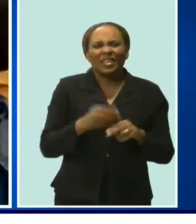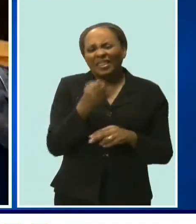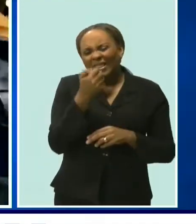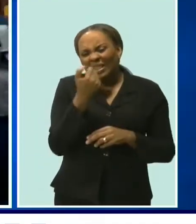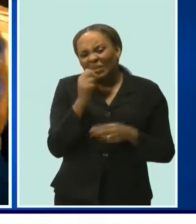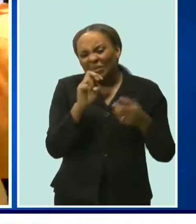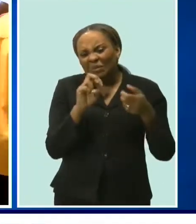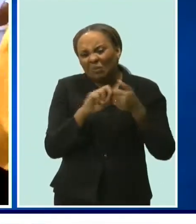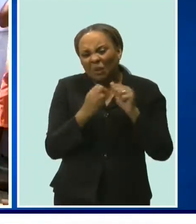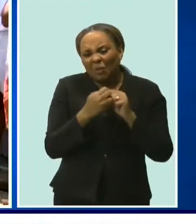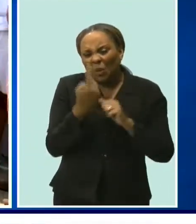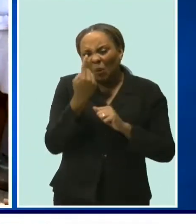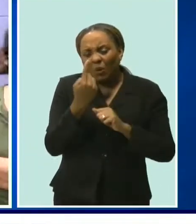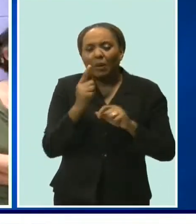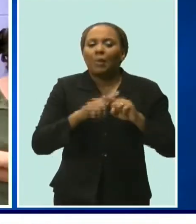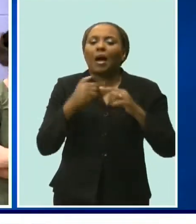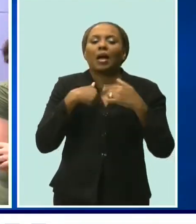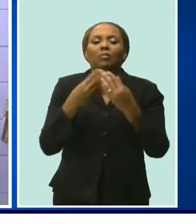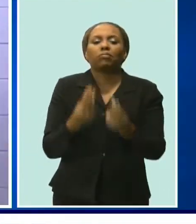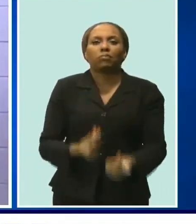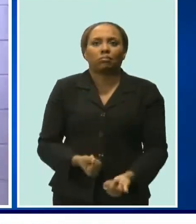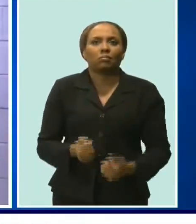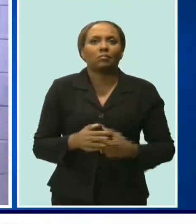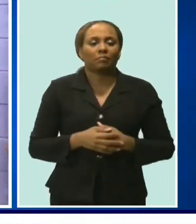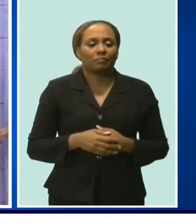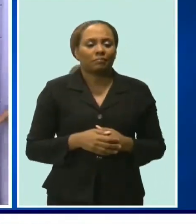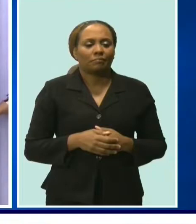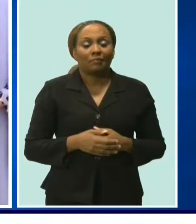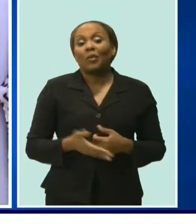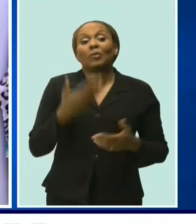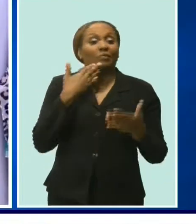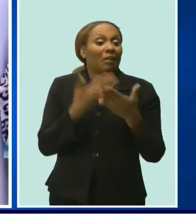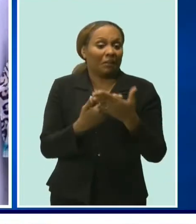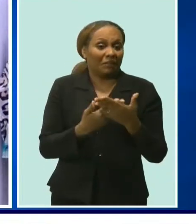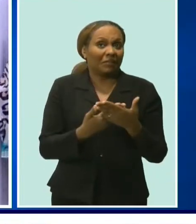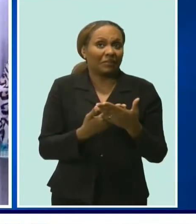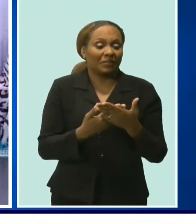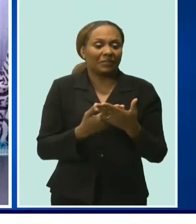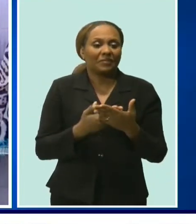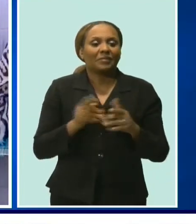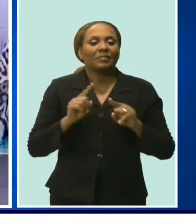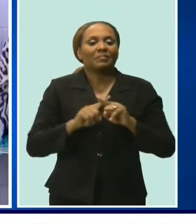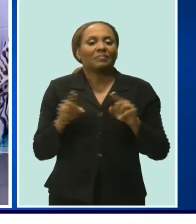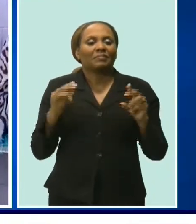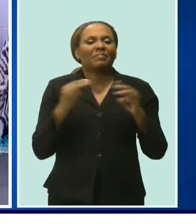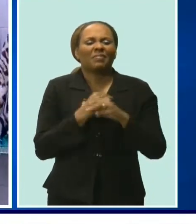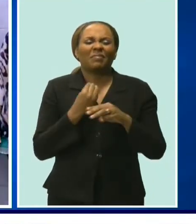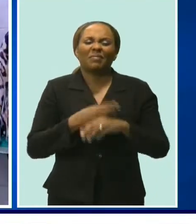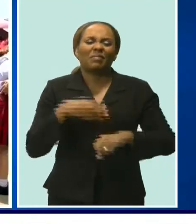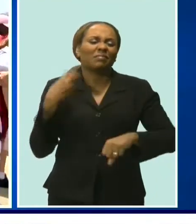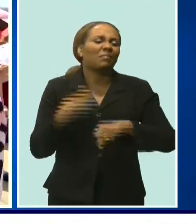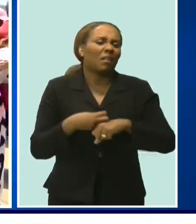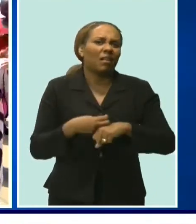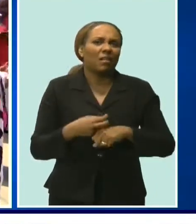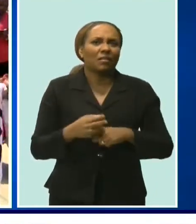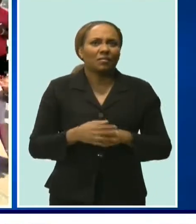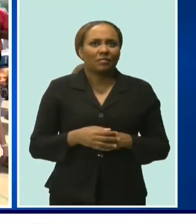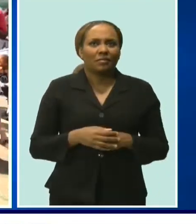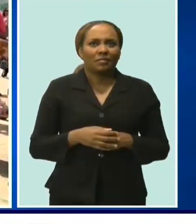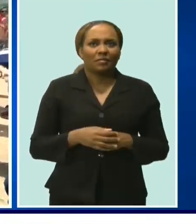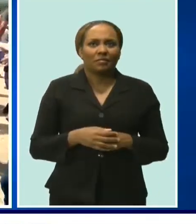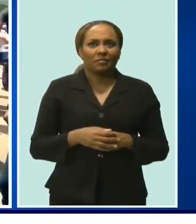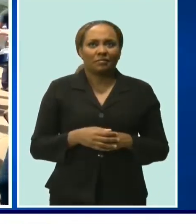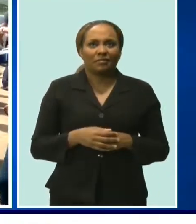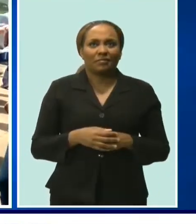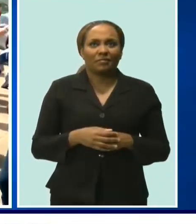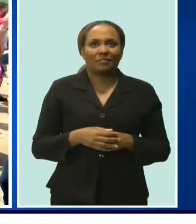with a problem, but I got it worked out. It was good, but mathematics is pretty hard. It was good.